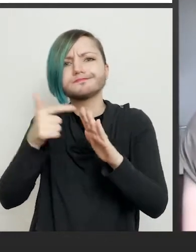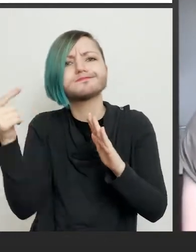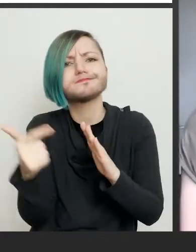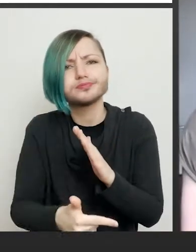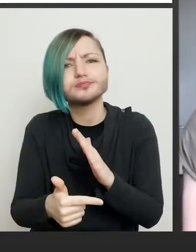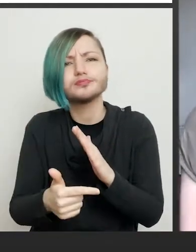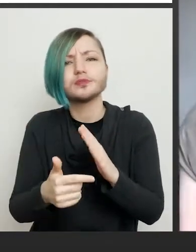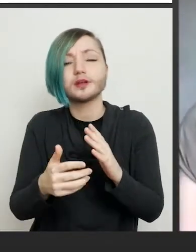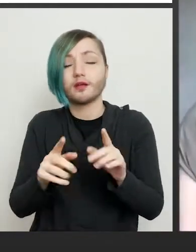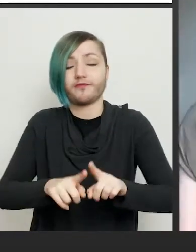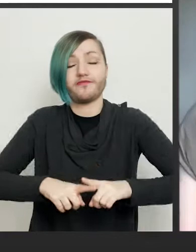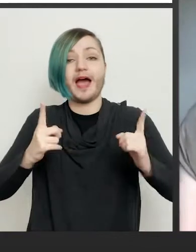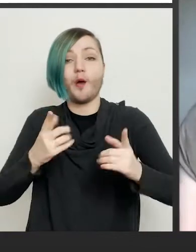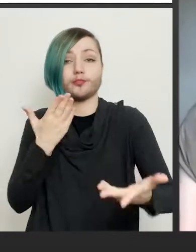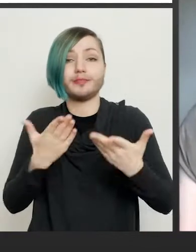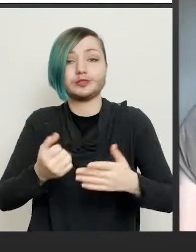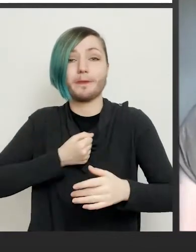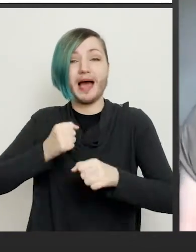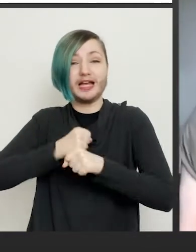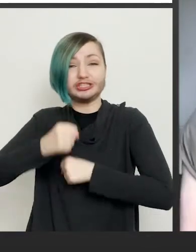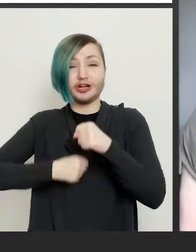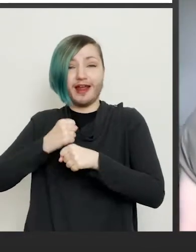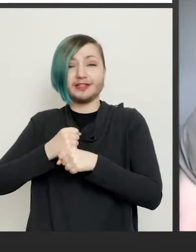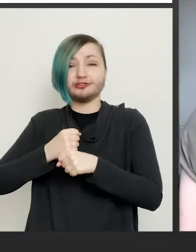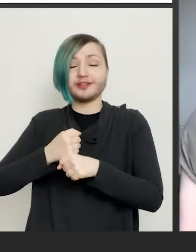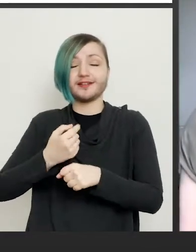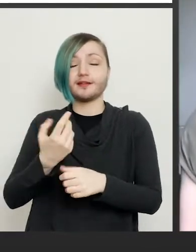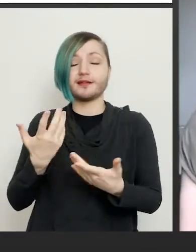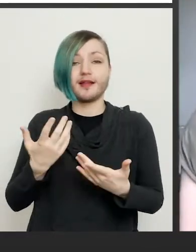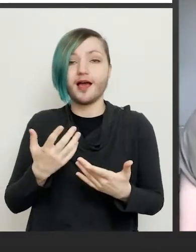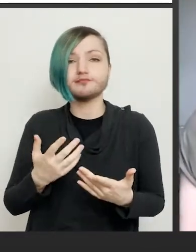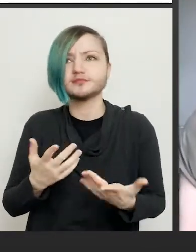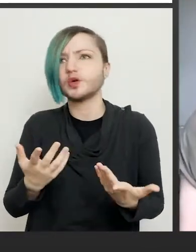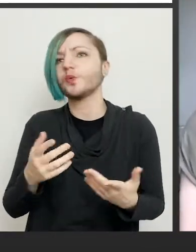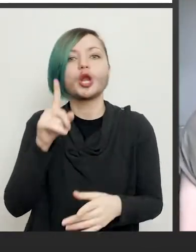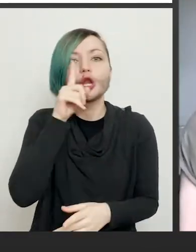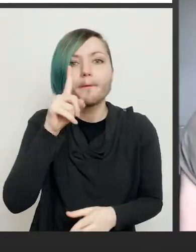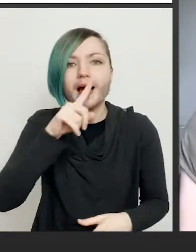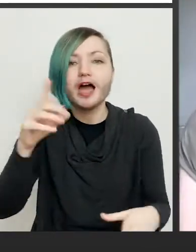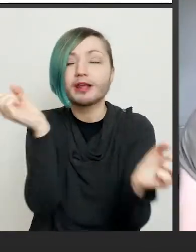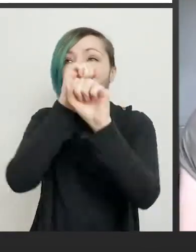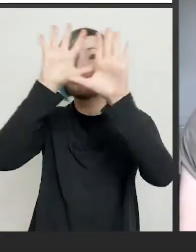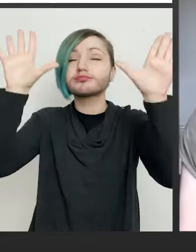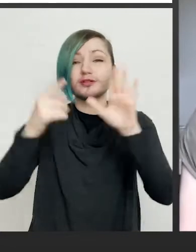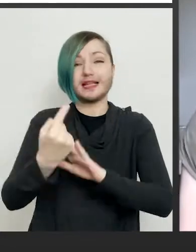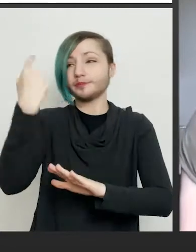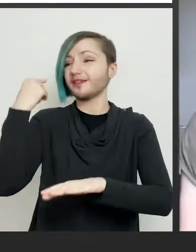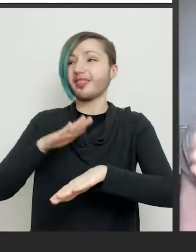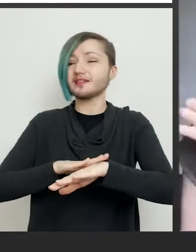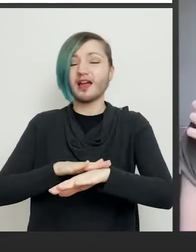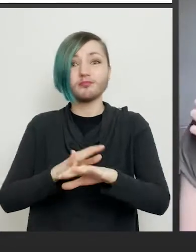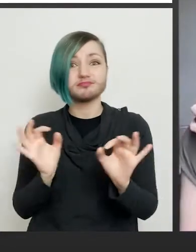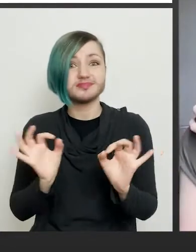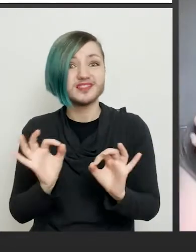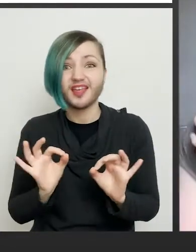in such a different way to my generation. mm, Not the concept of non-binary was just not there. I can't